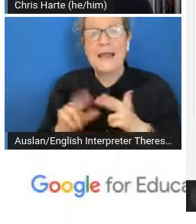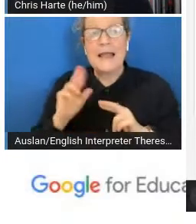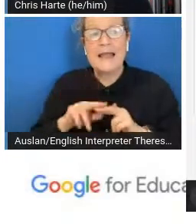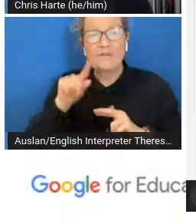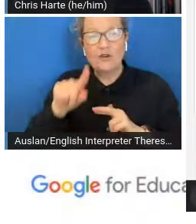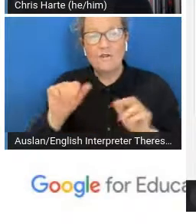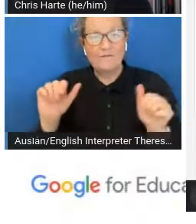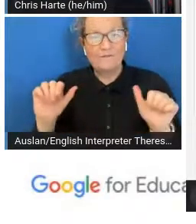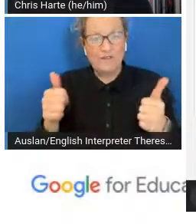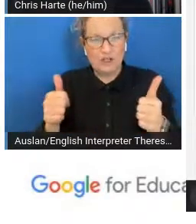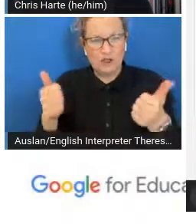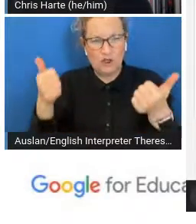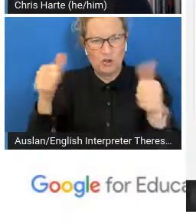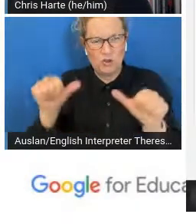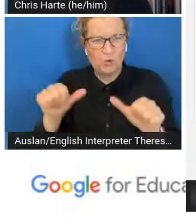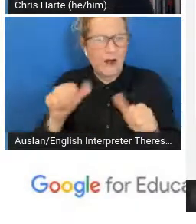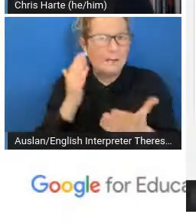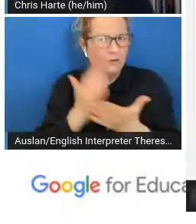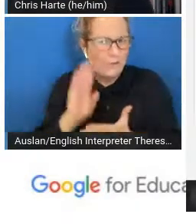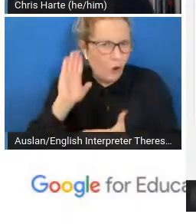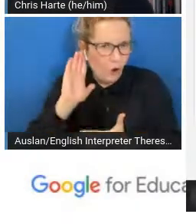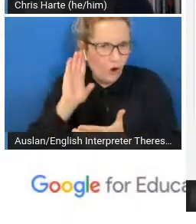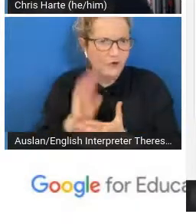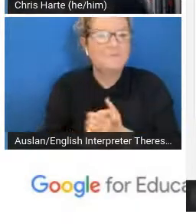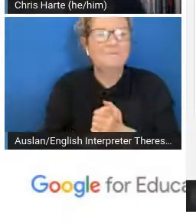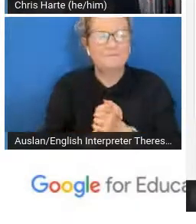I'm sure you have heard of